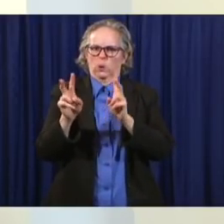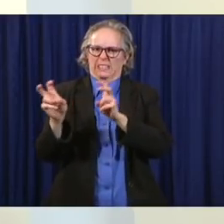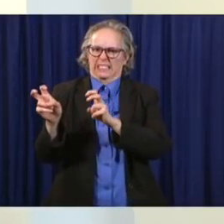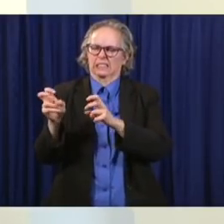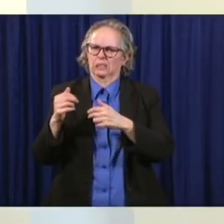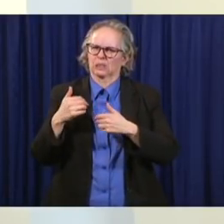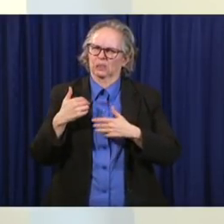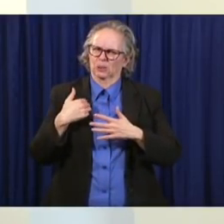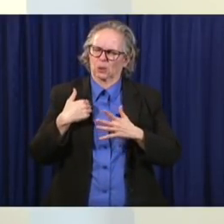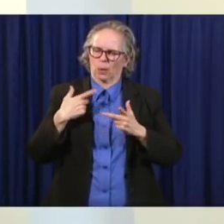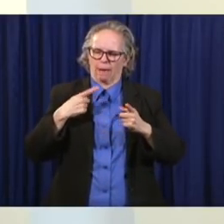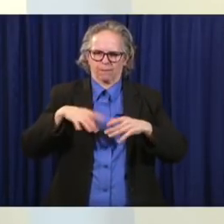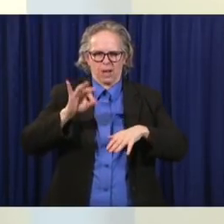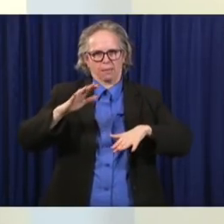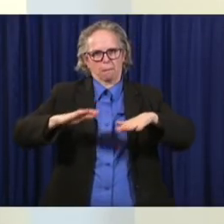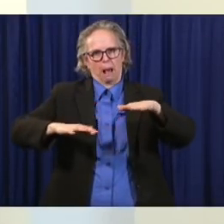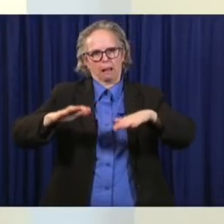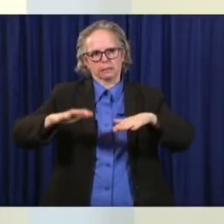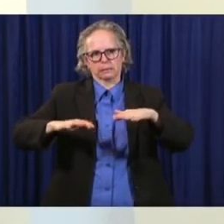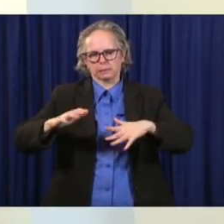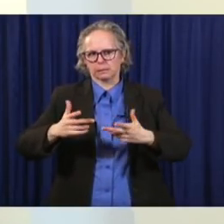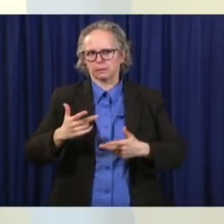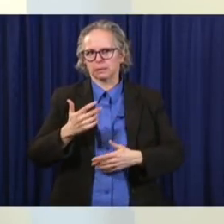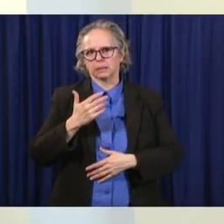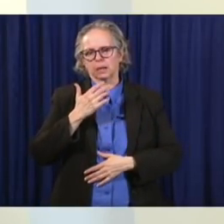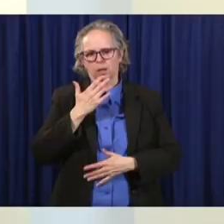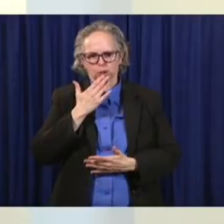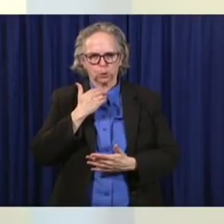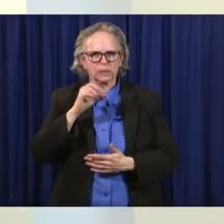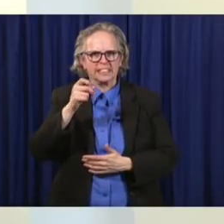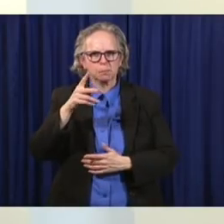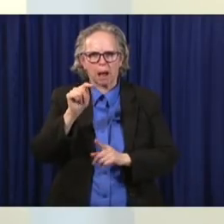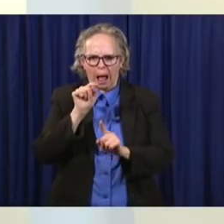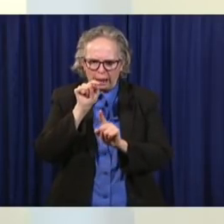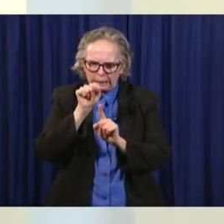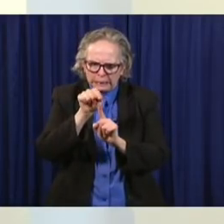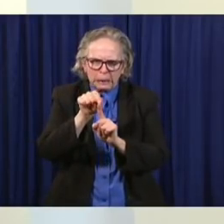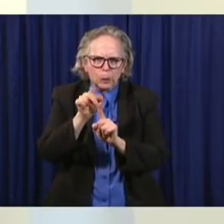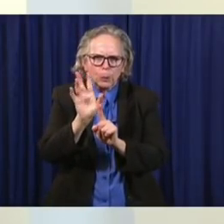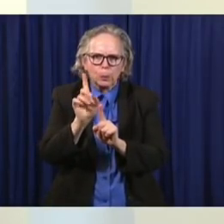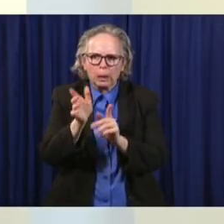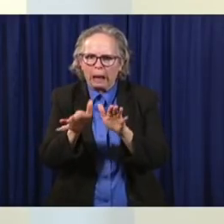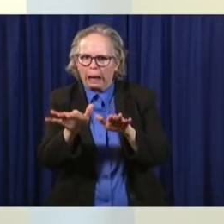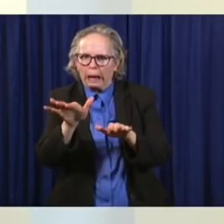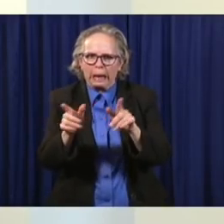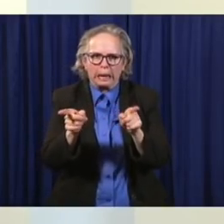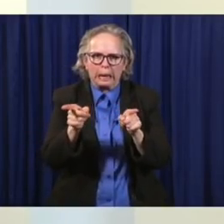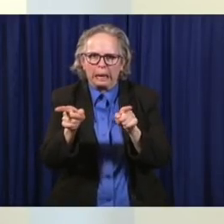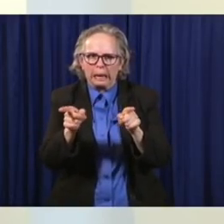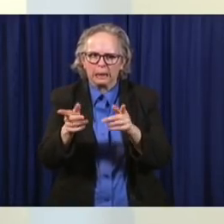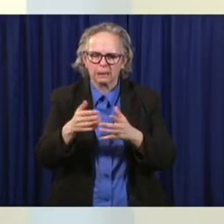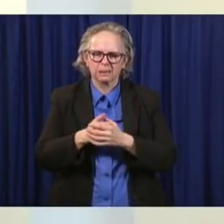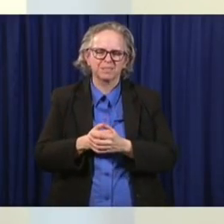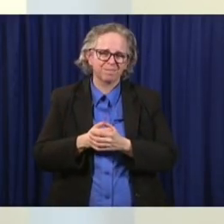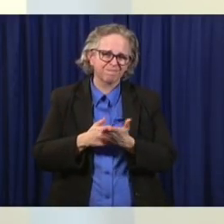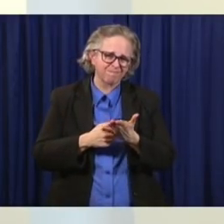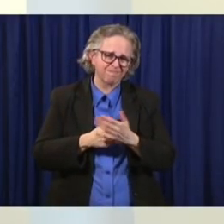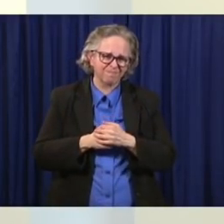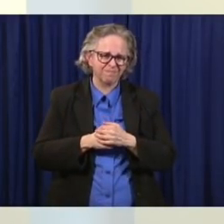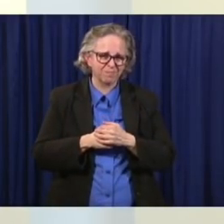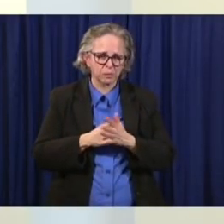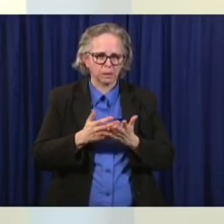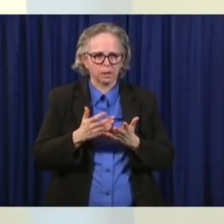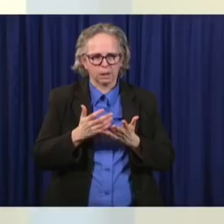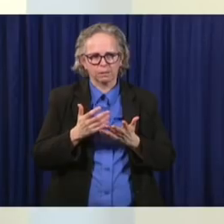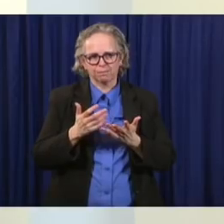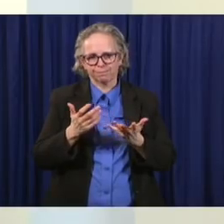that sweet spot. But no one knows for sure. And I think we'll have to be very honest as we move